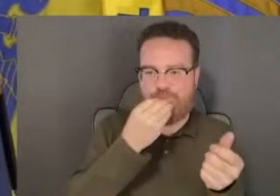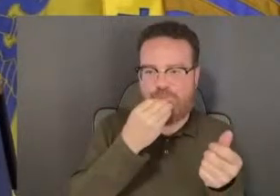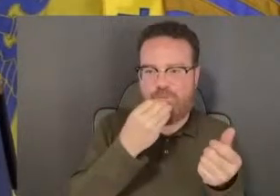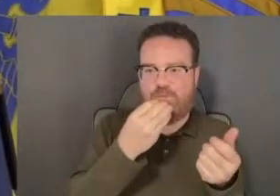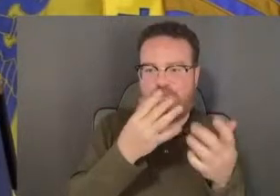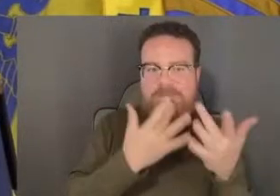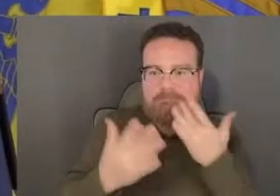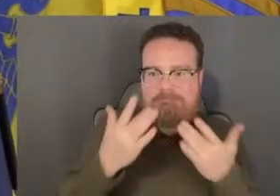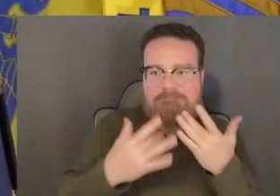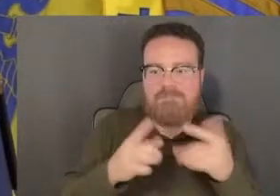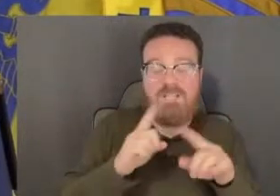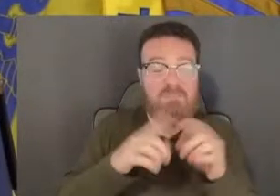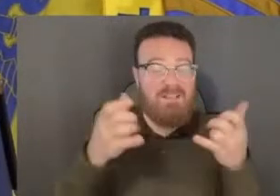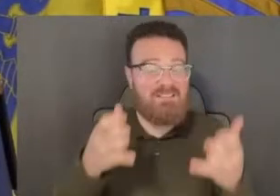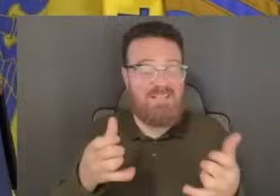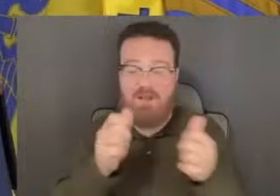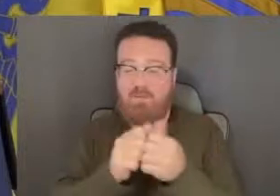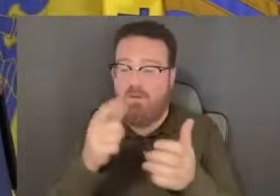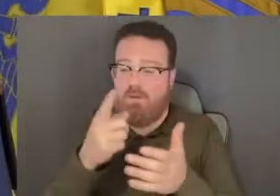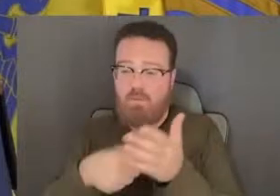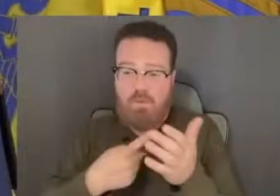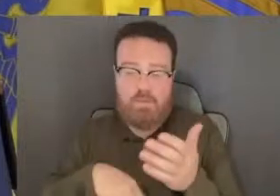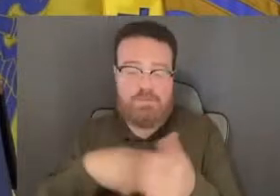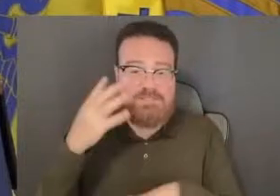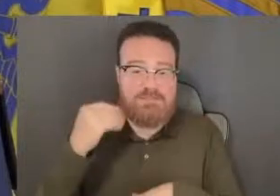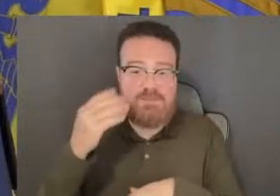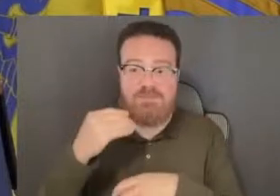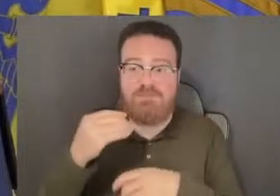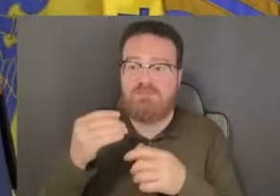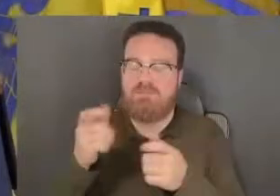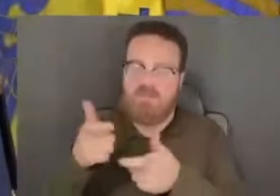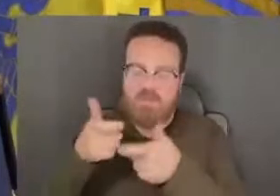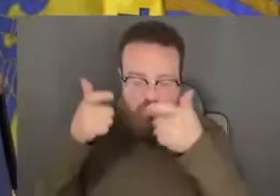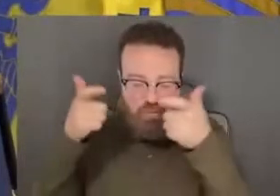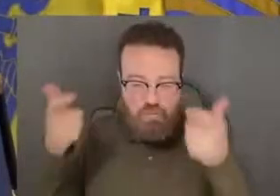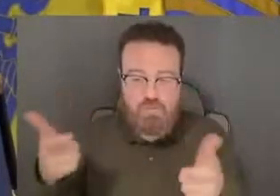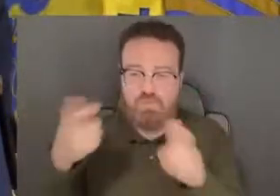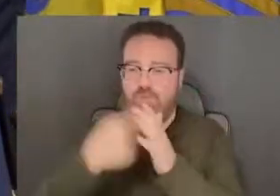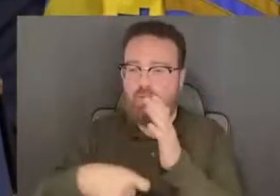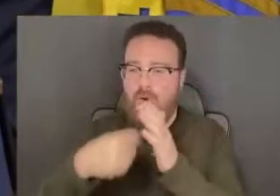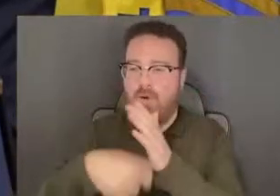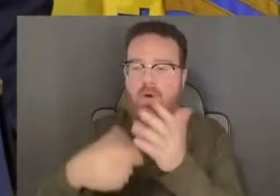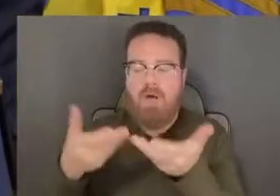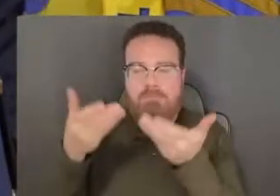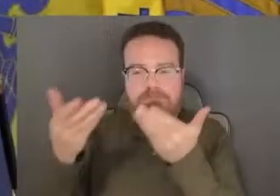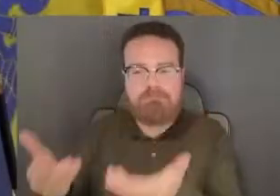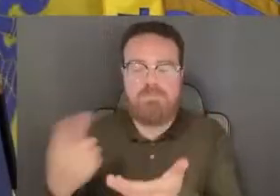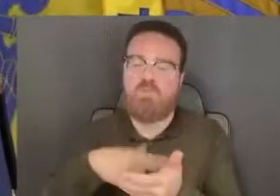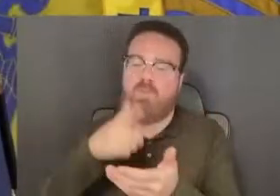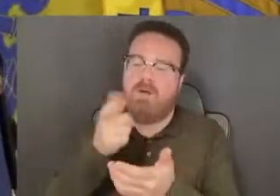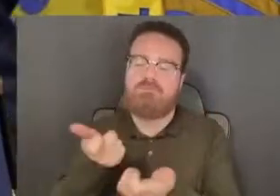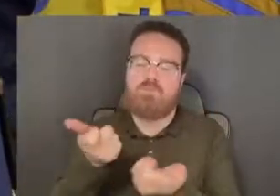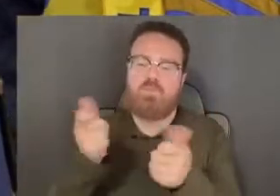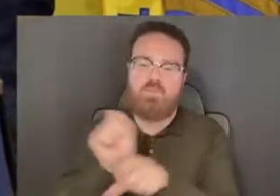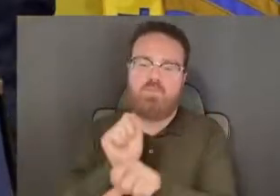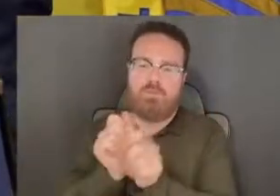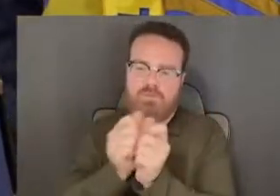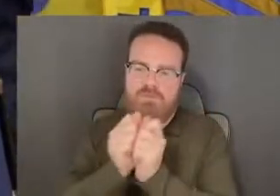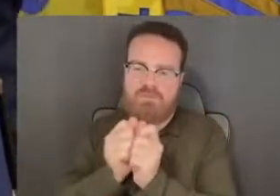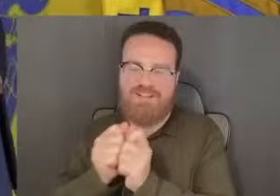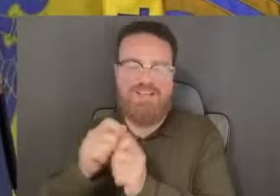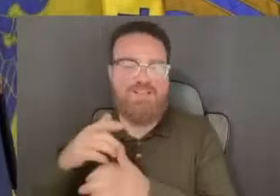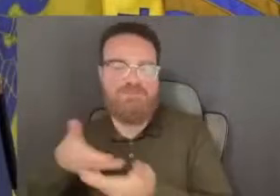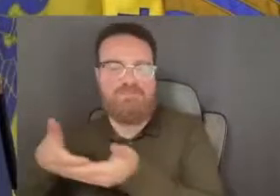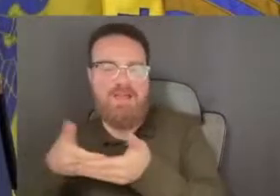and enormous suffering and cost that has ensued, we have to come together to address the new problem. That's right, we have to come